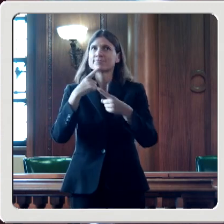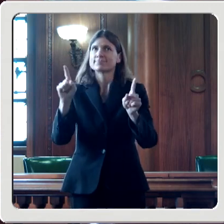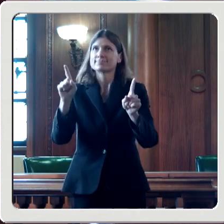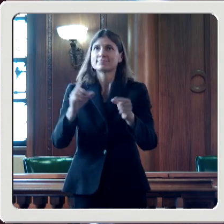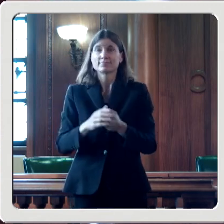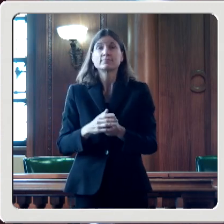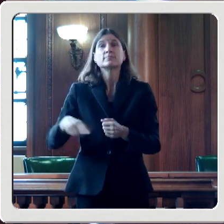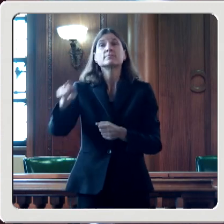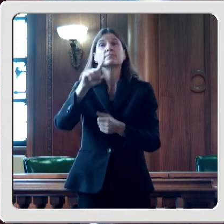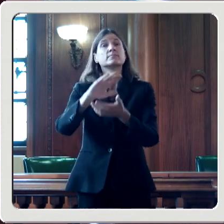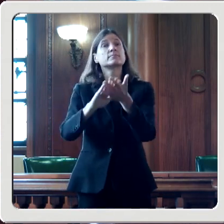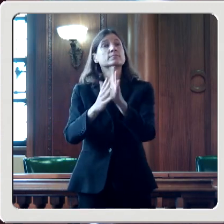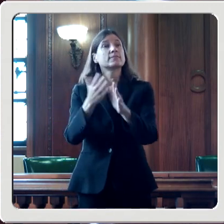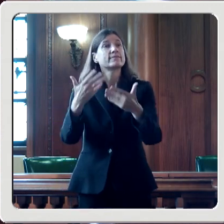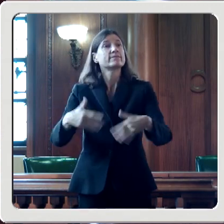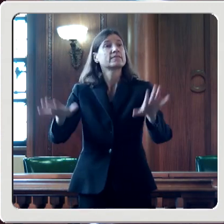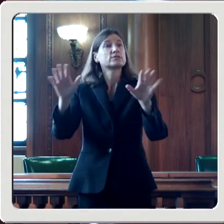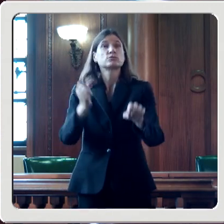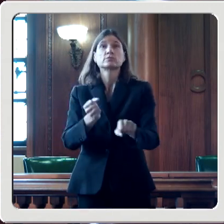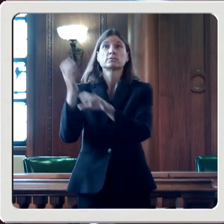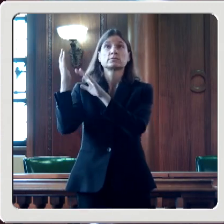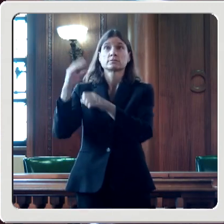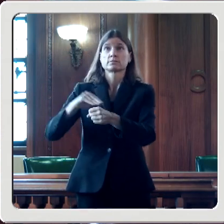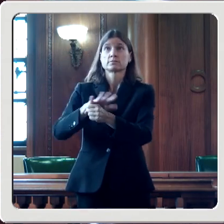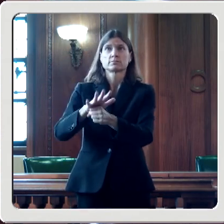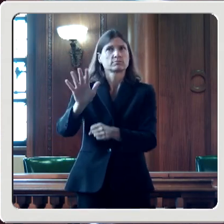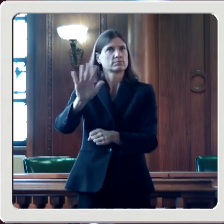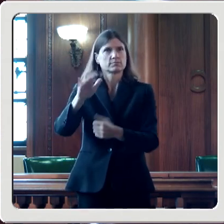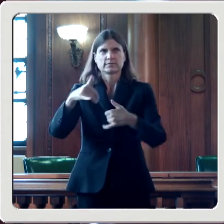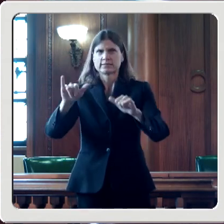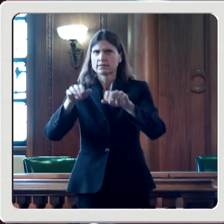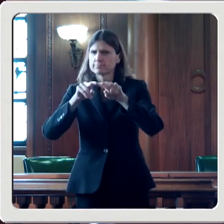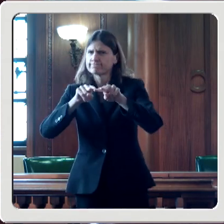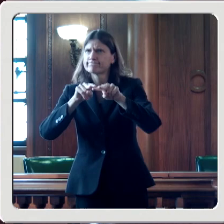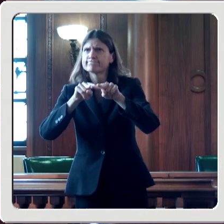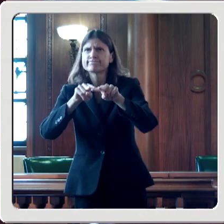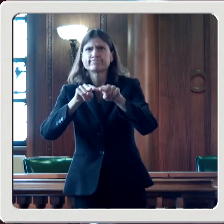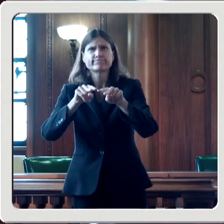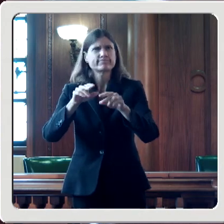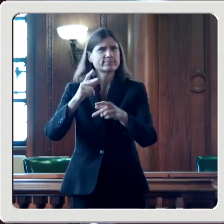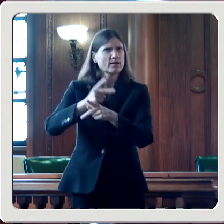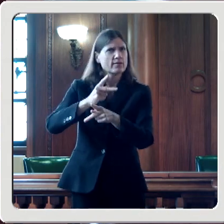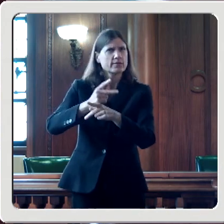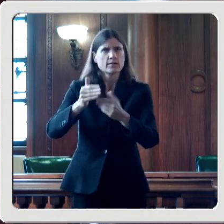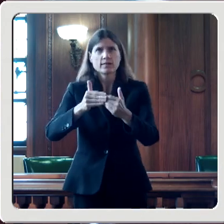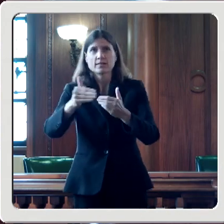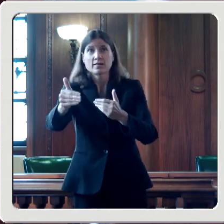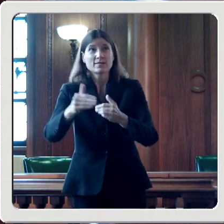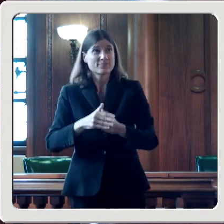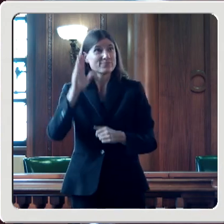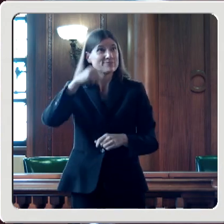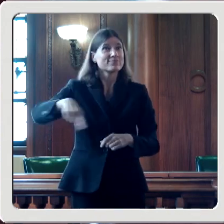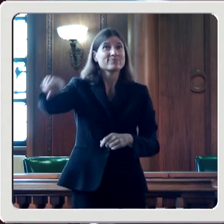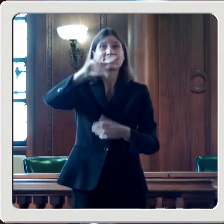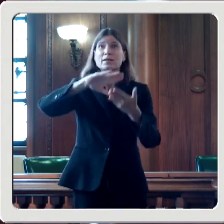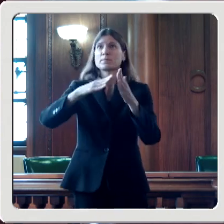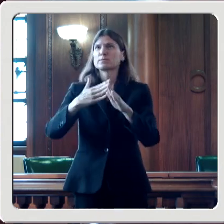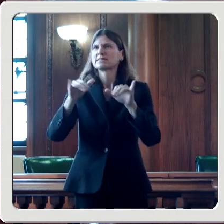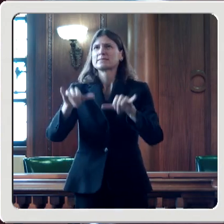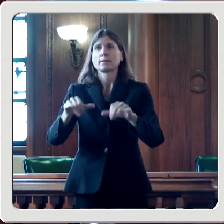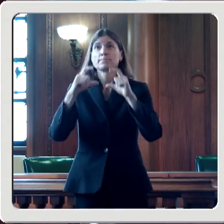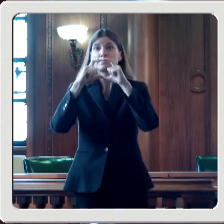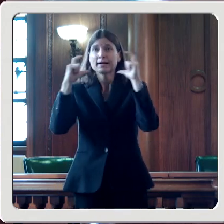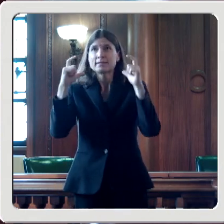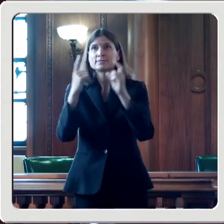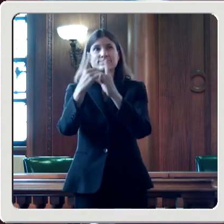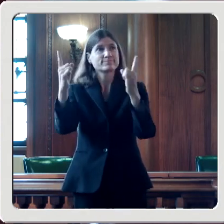and keep following the script. Keep doing what you're doing, because it is working. Unfortunately, we did